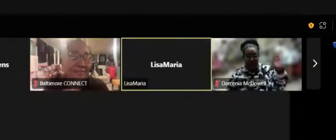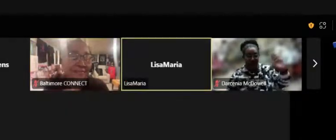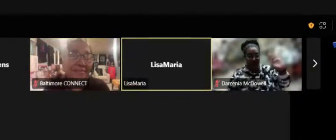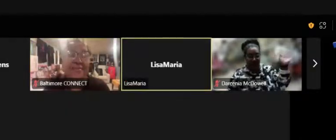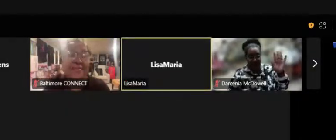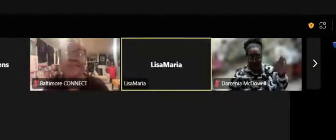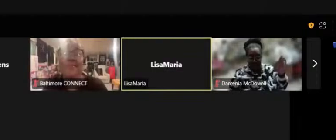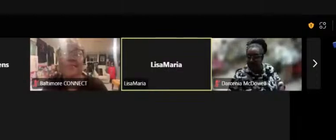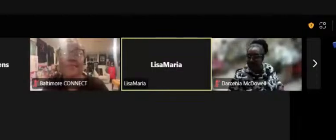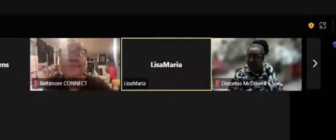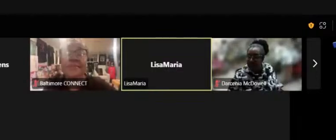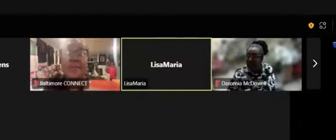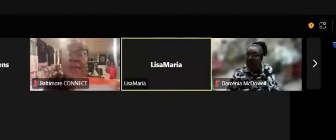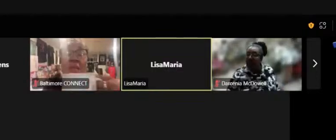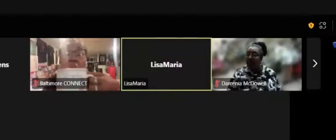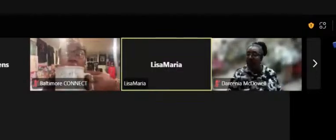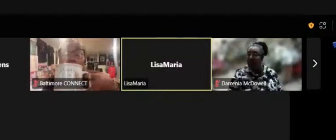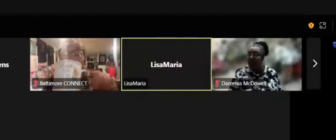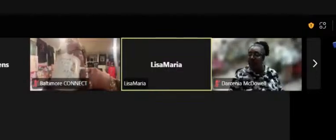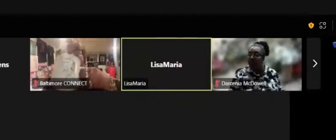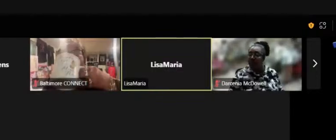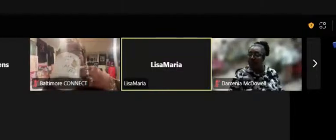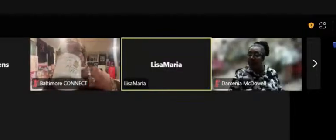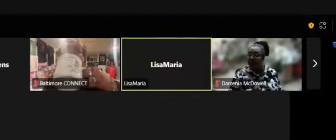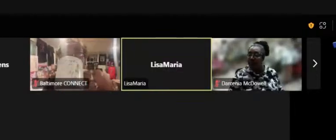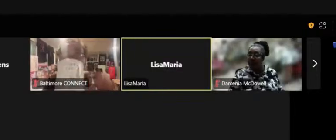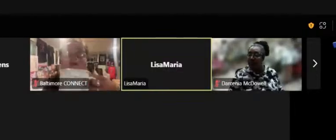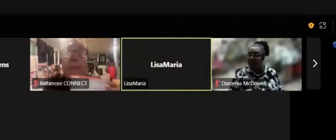Good evening. Good evening.